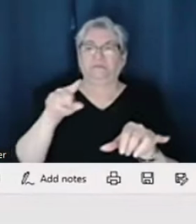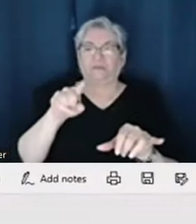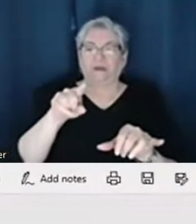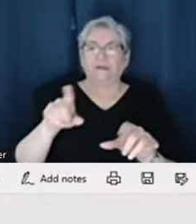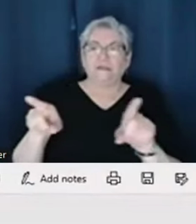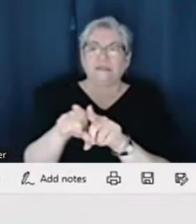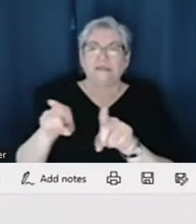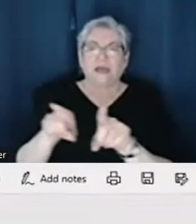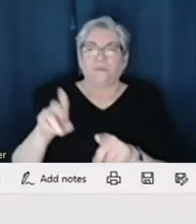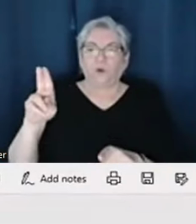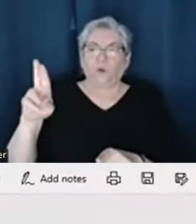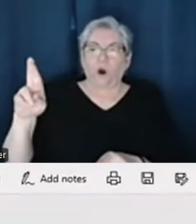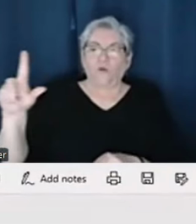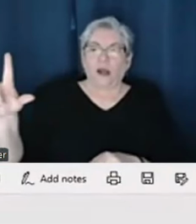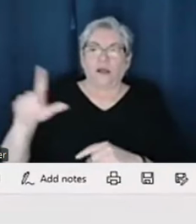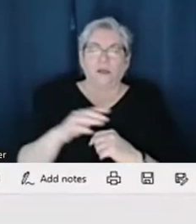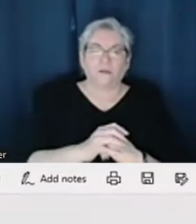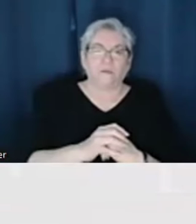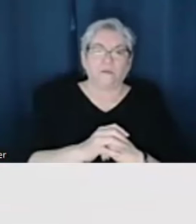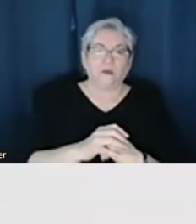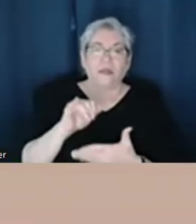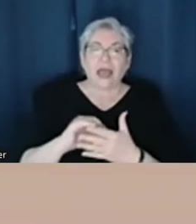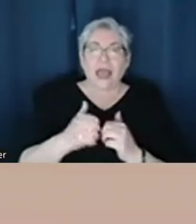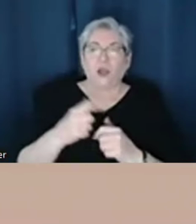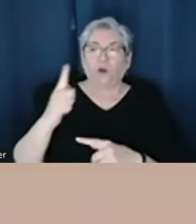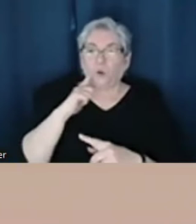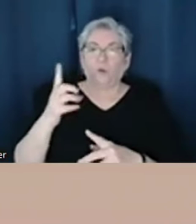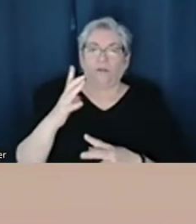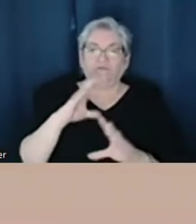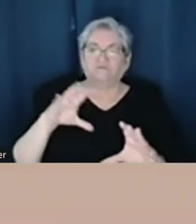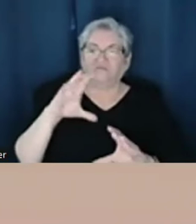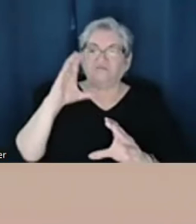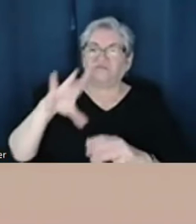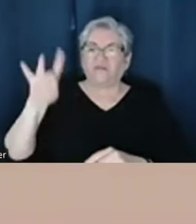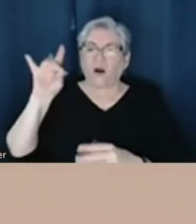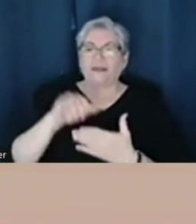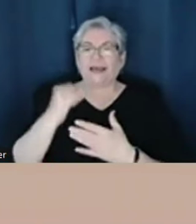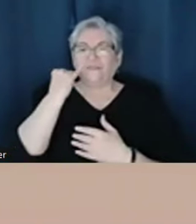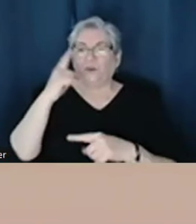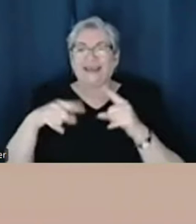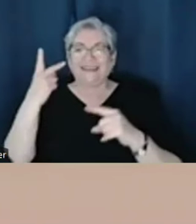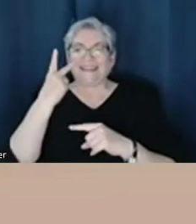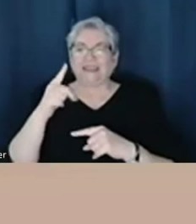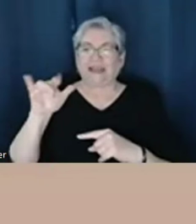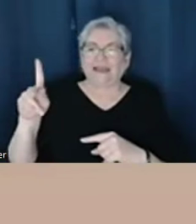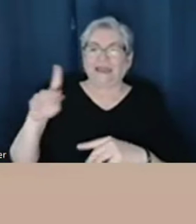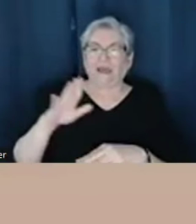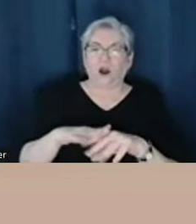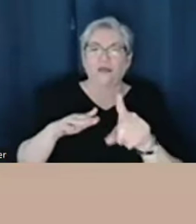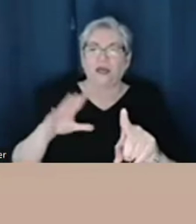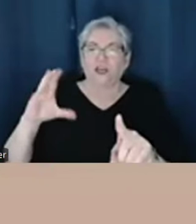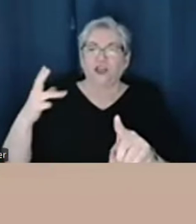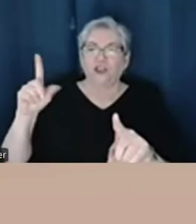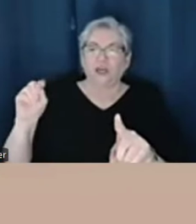URL. And that's how you want to get to it if you can't see the link on the chat box, is